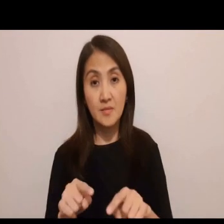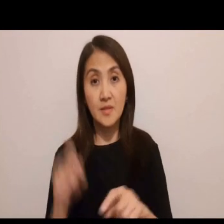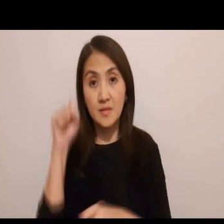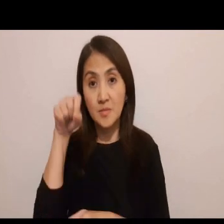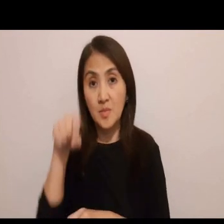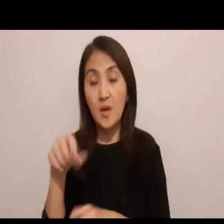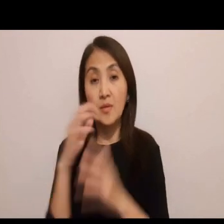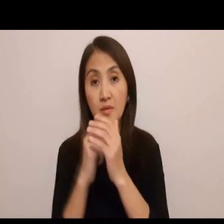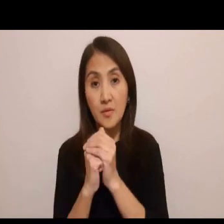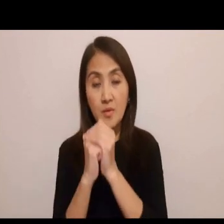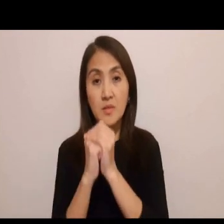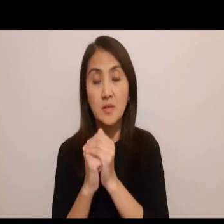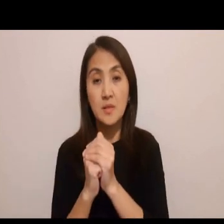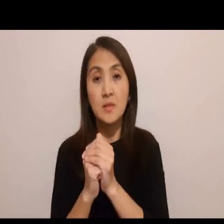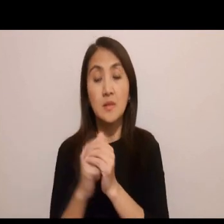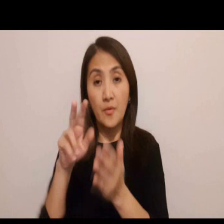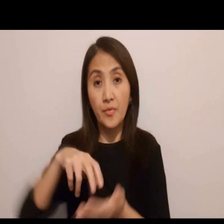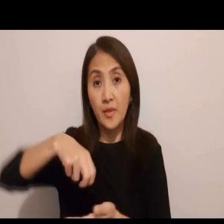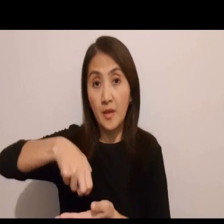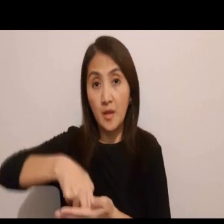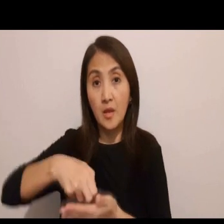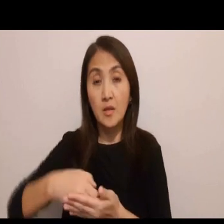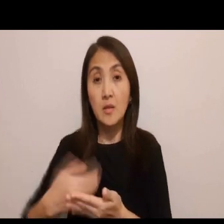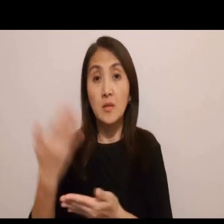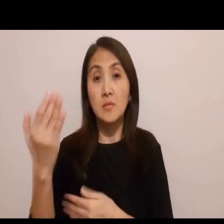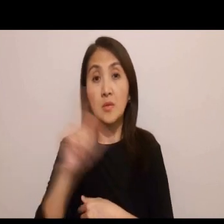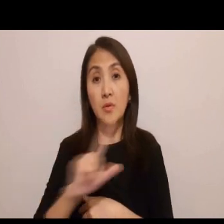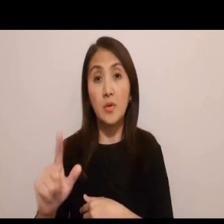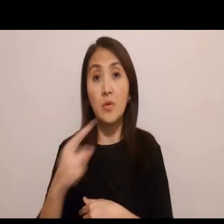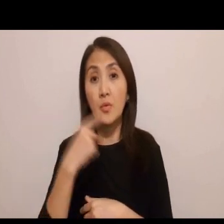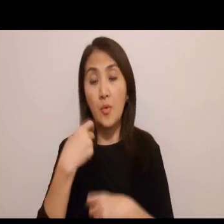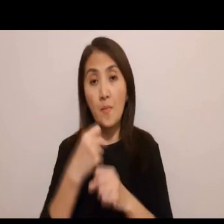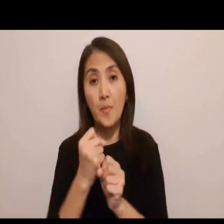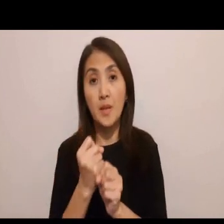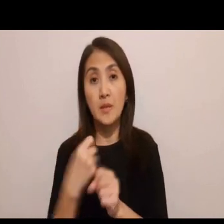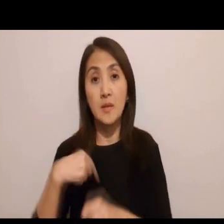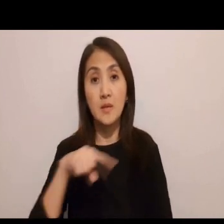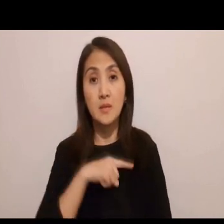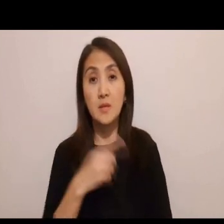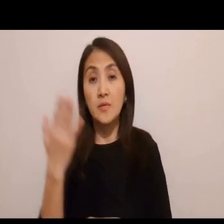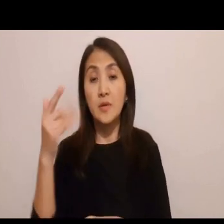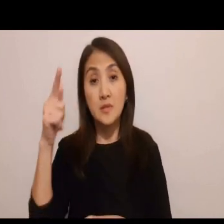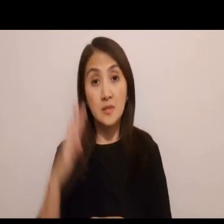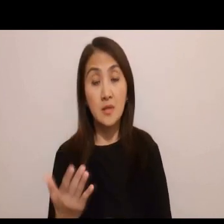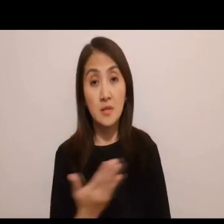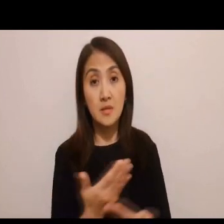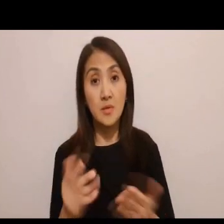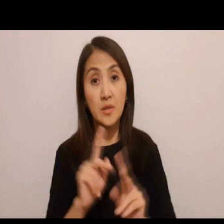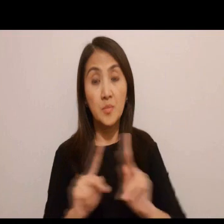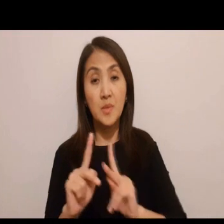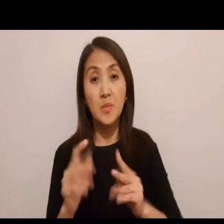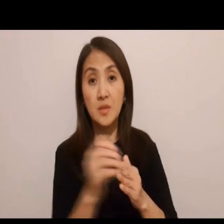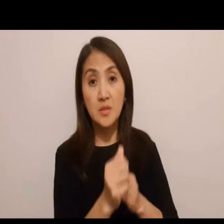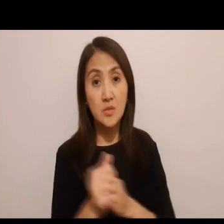Come, let us bow down and worship. Let us kneel before the Lord who made us. For he is our God, and we